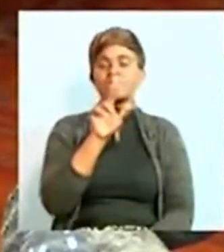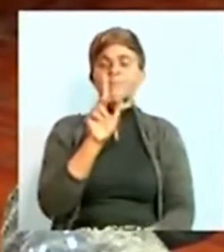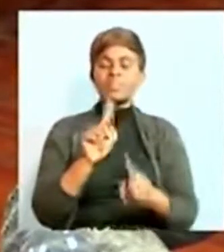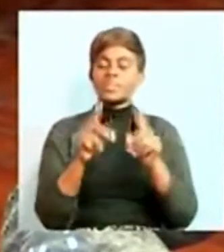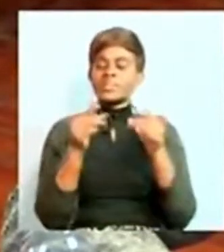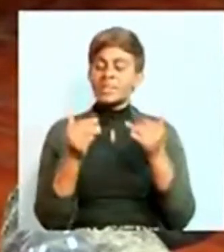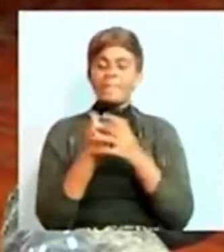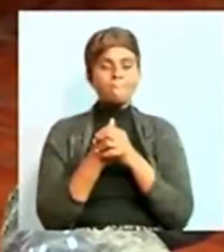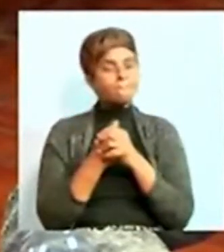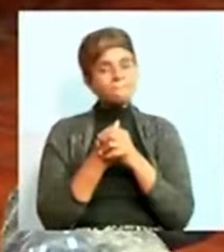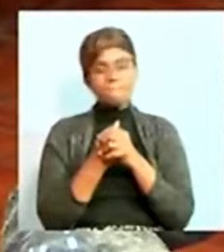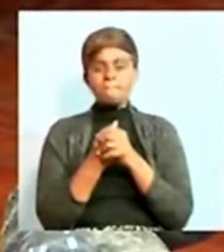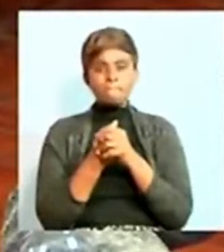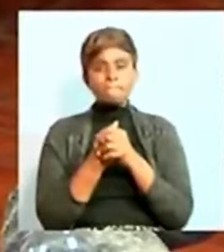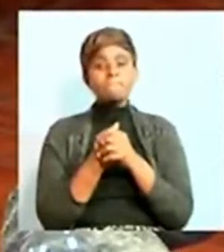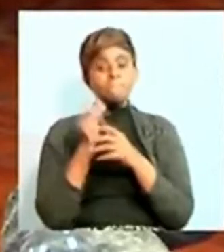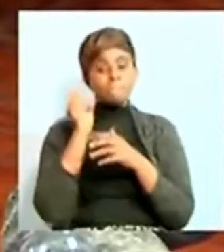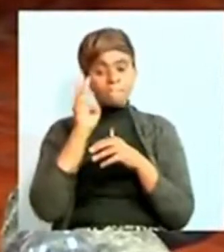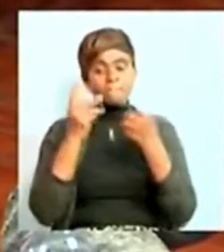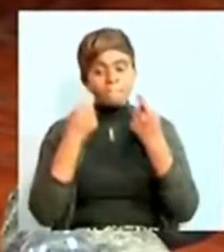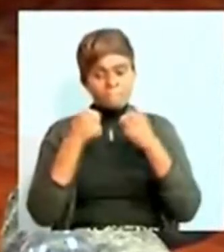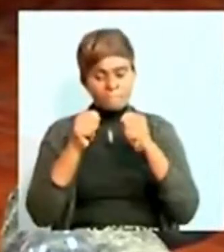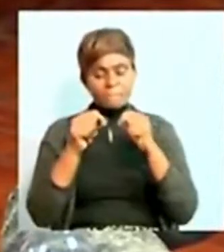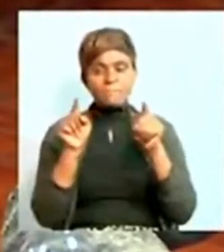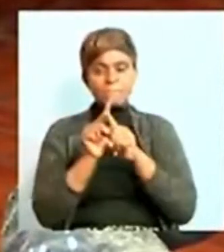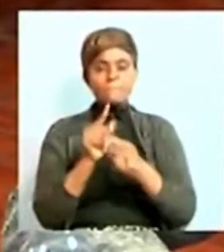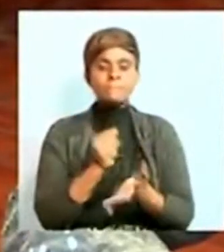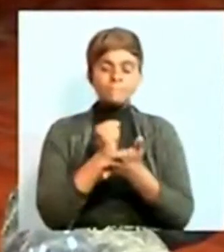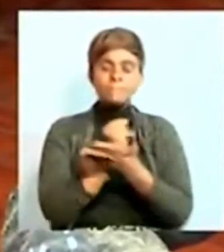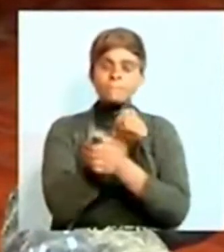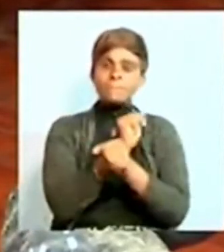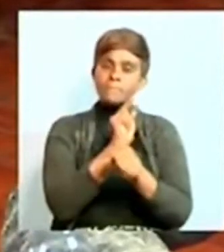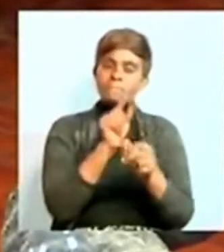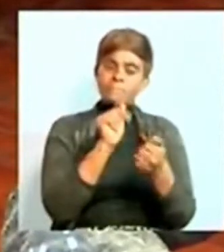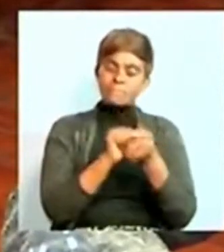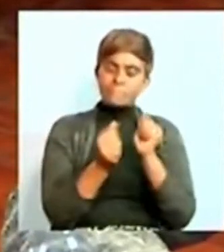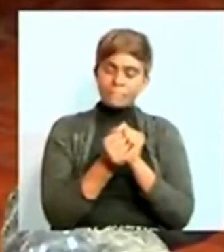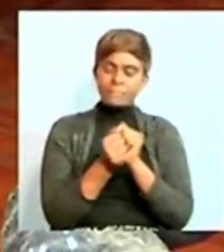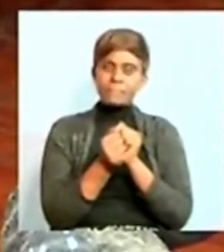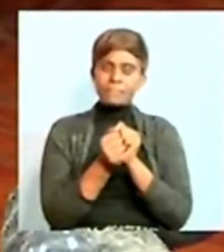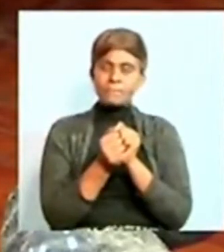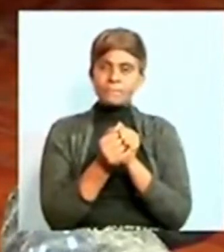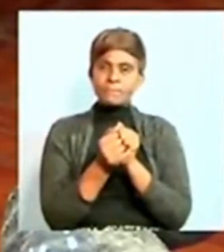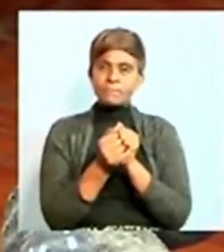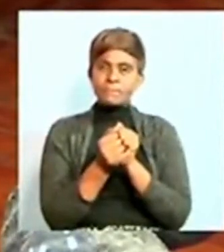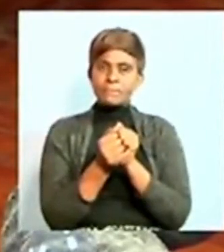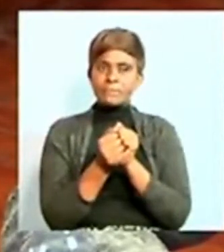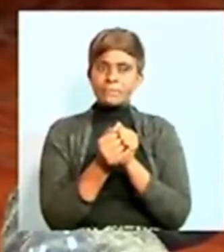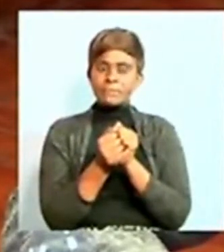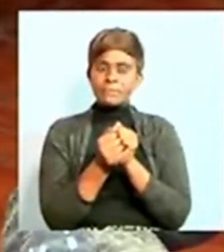however, we will try to rectify this problem. And